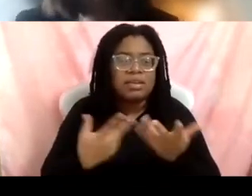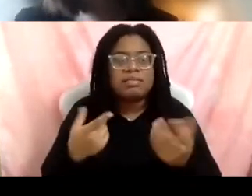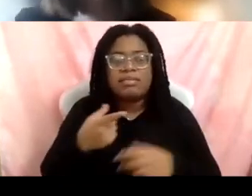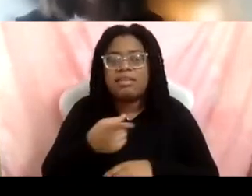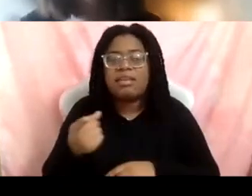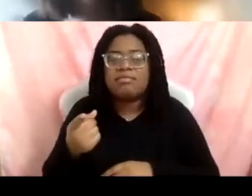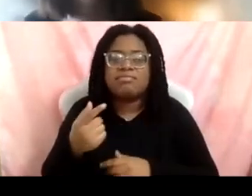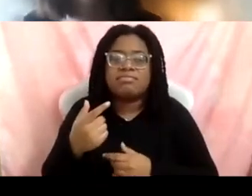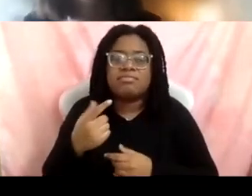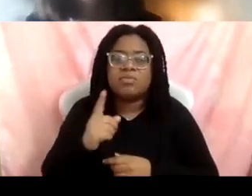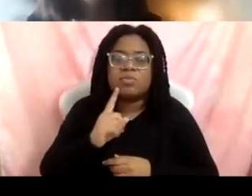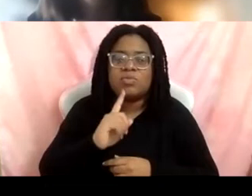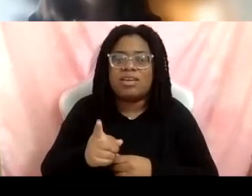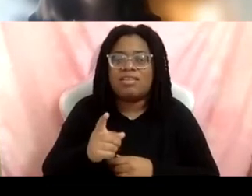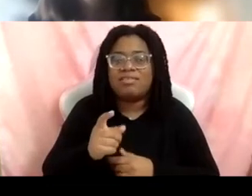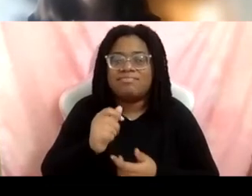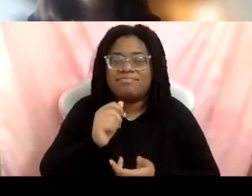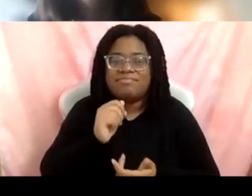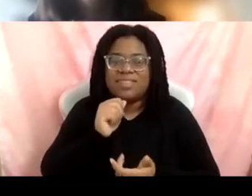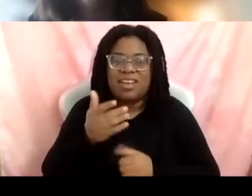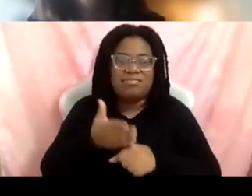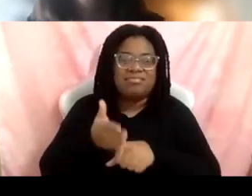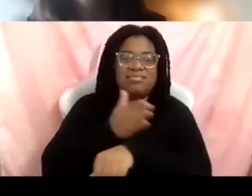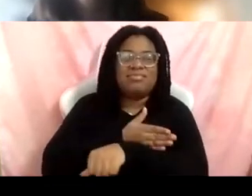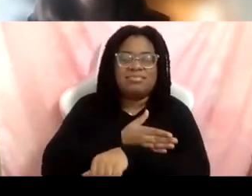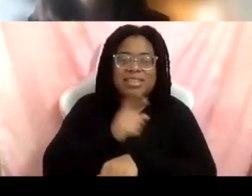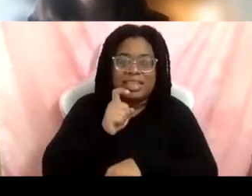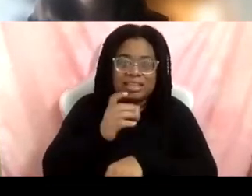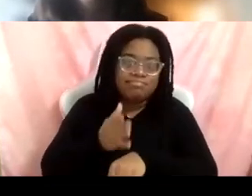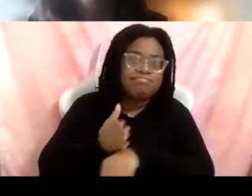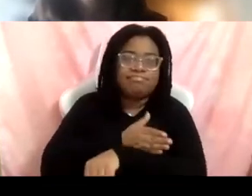they are outdated, to say the least, and they really need to get up to date.